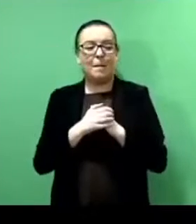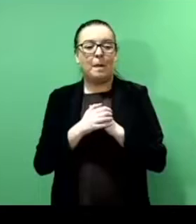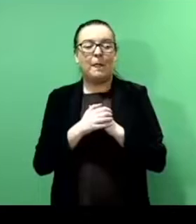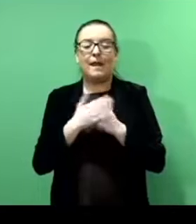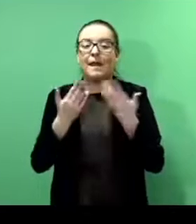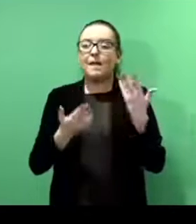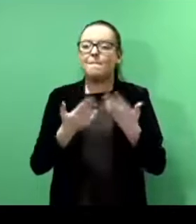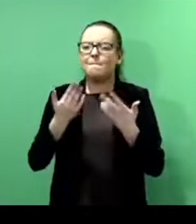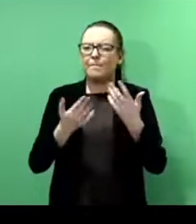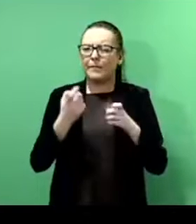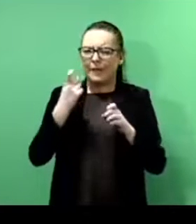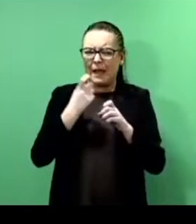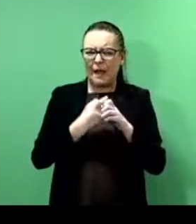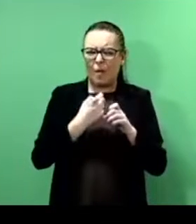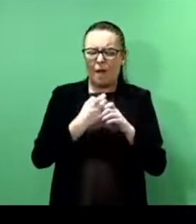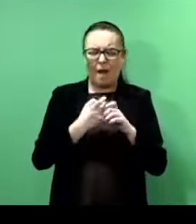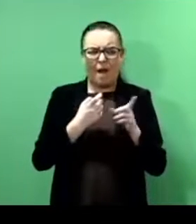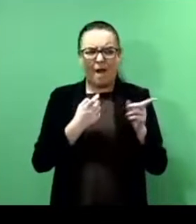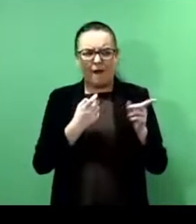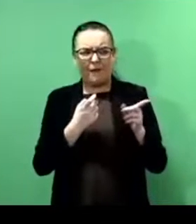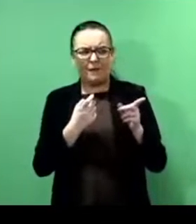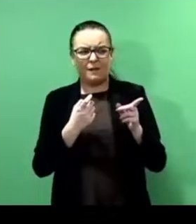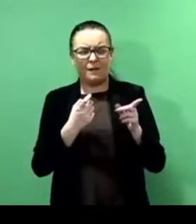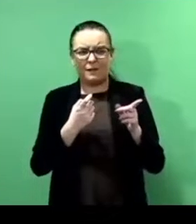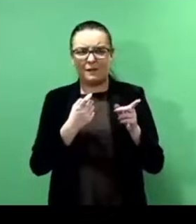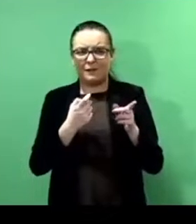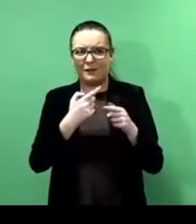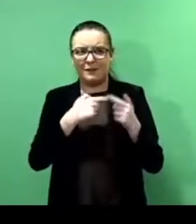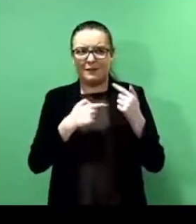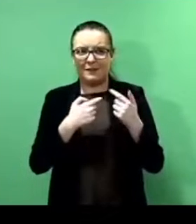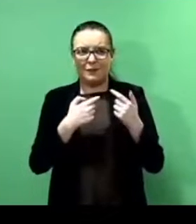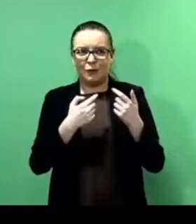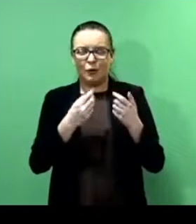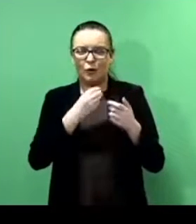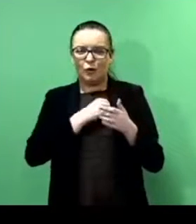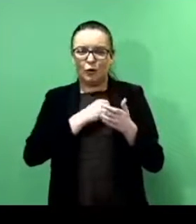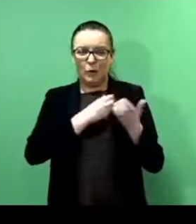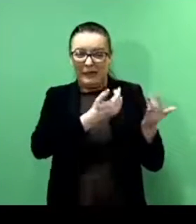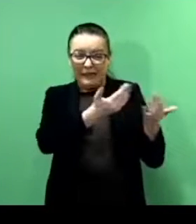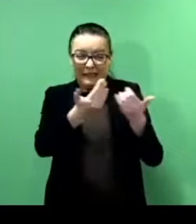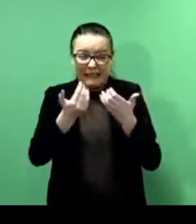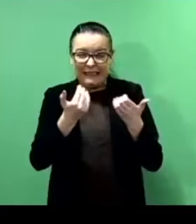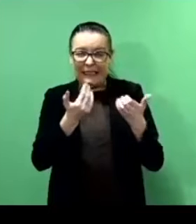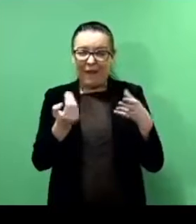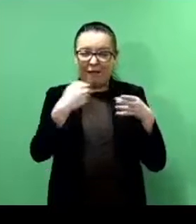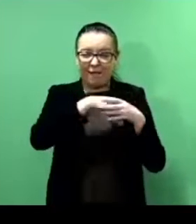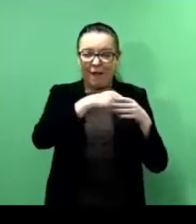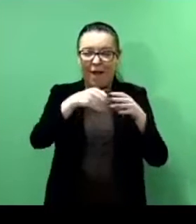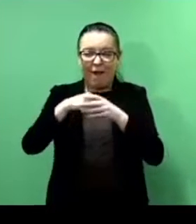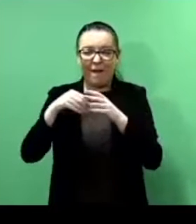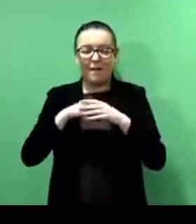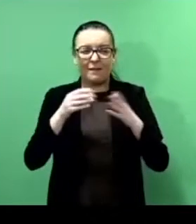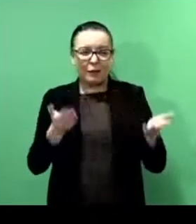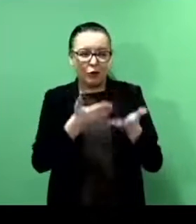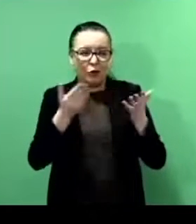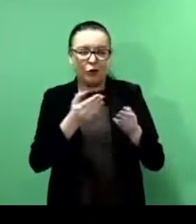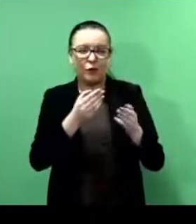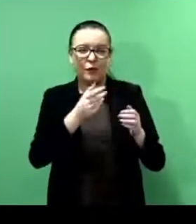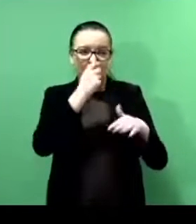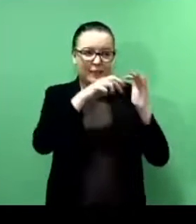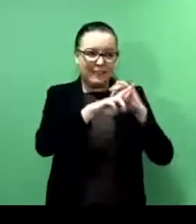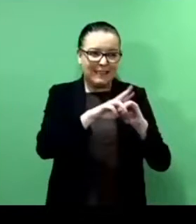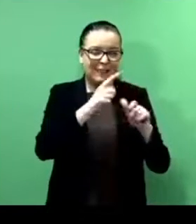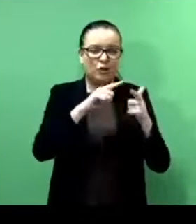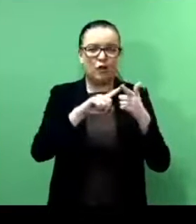not, has it been to get buy-in? Because this is so cross-functional. You're trying to get teachers, working with social workers,